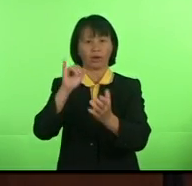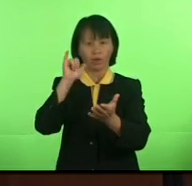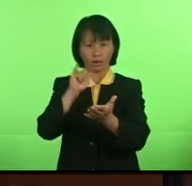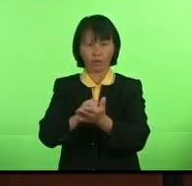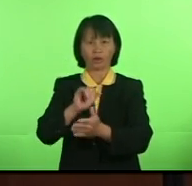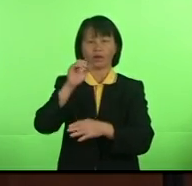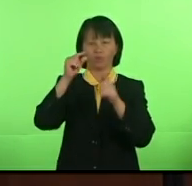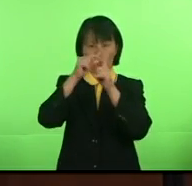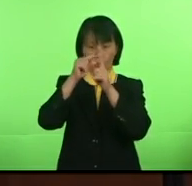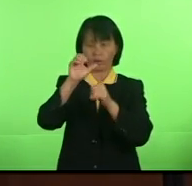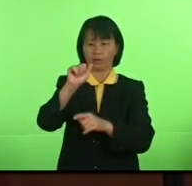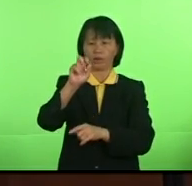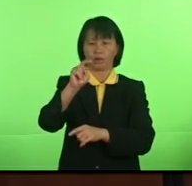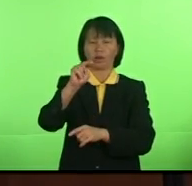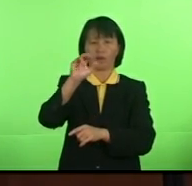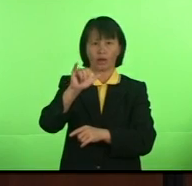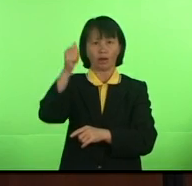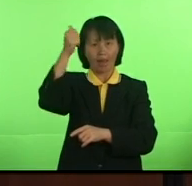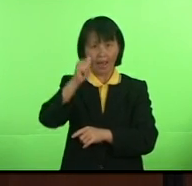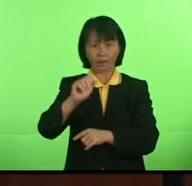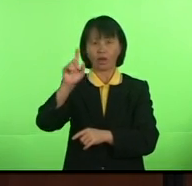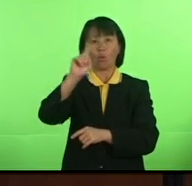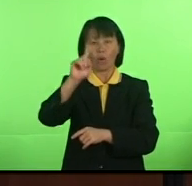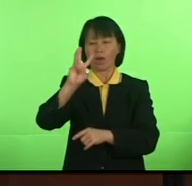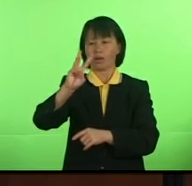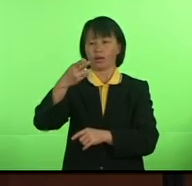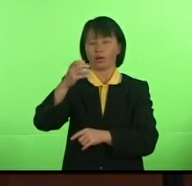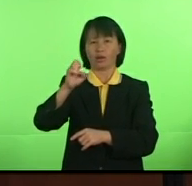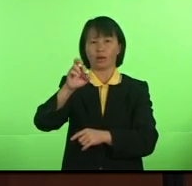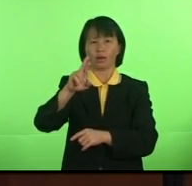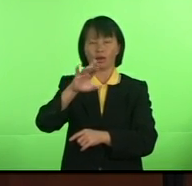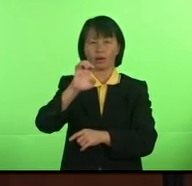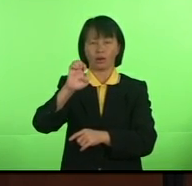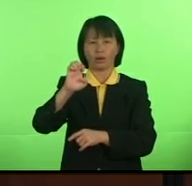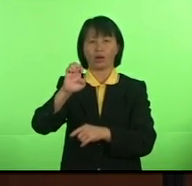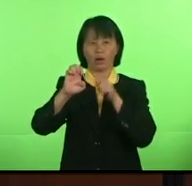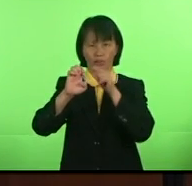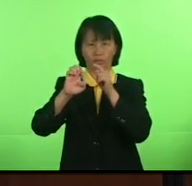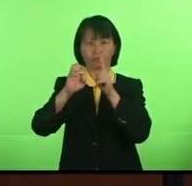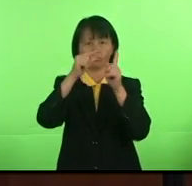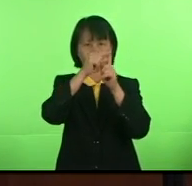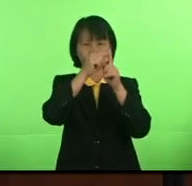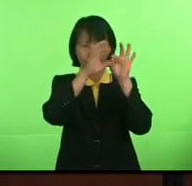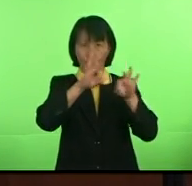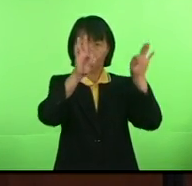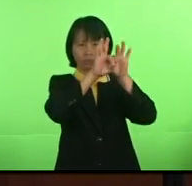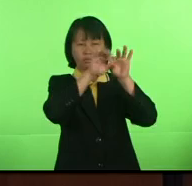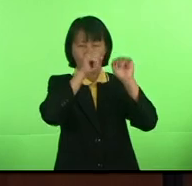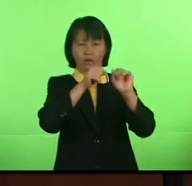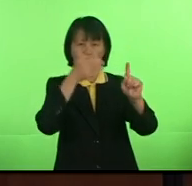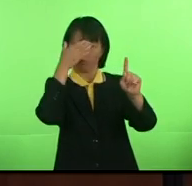word anyway is a discourse marker here. Discourse markers can be used to